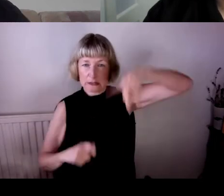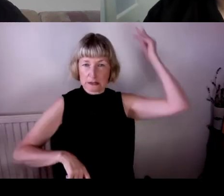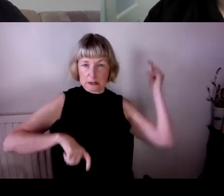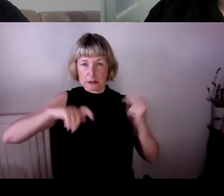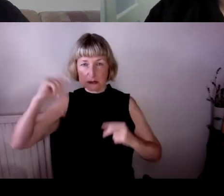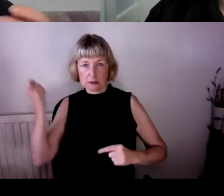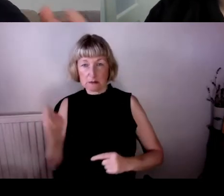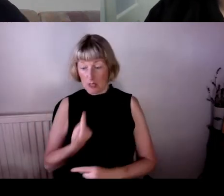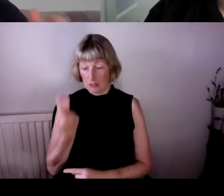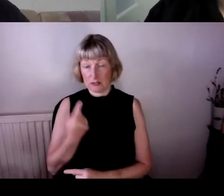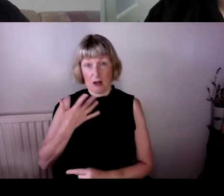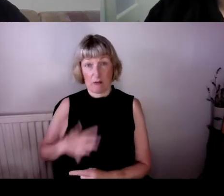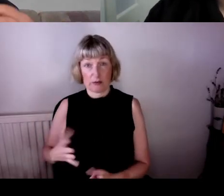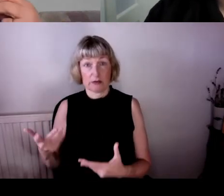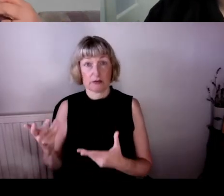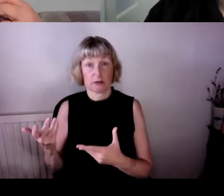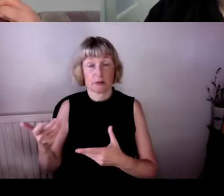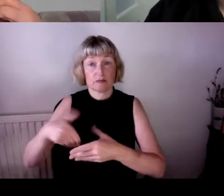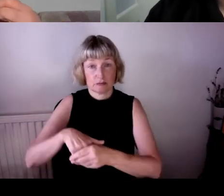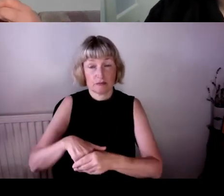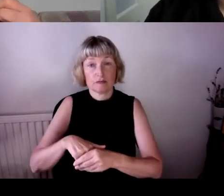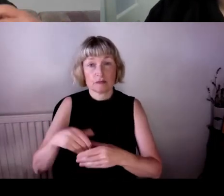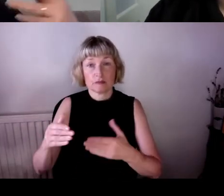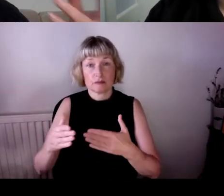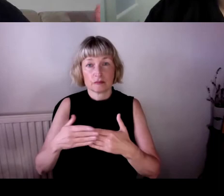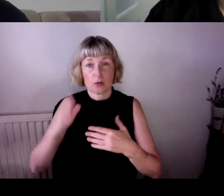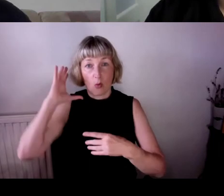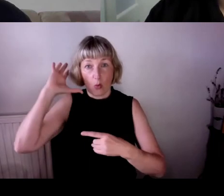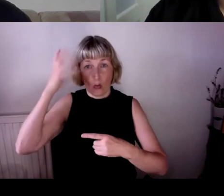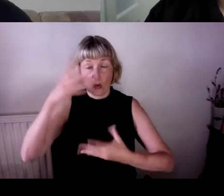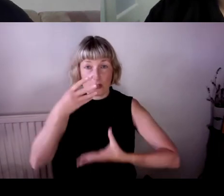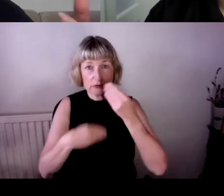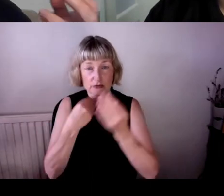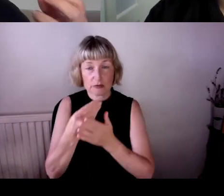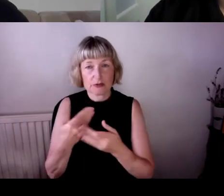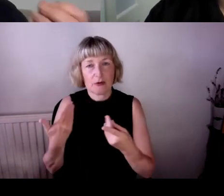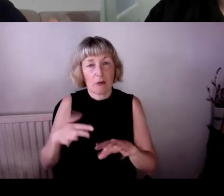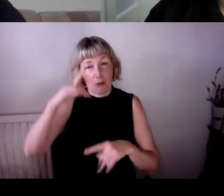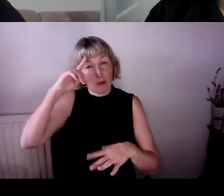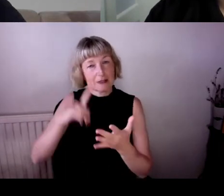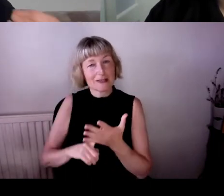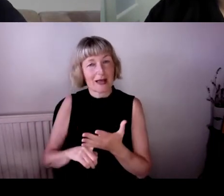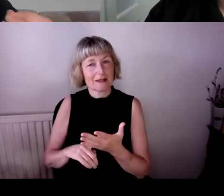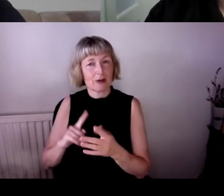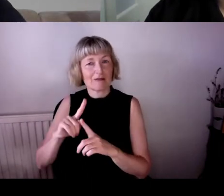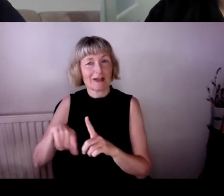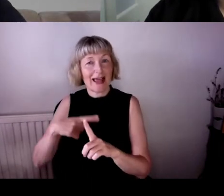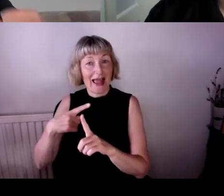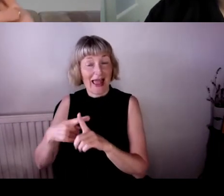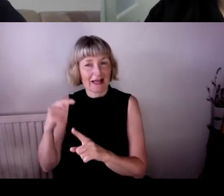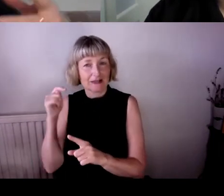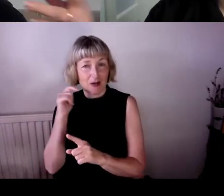she decided, we decided between us that we would have an ex-boyfriend. So her actual audio describer hasn't turned